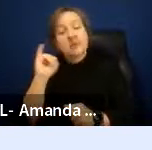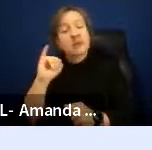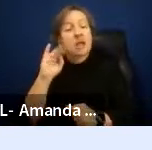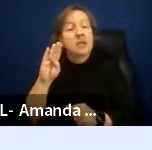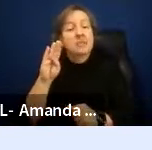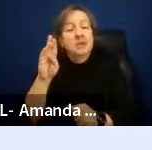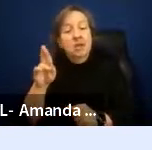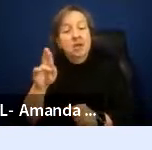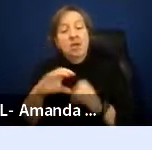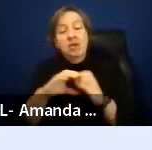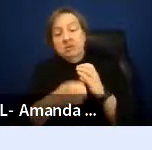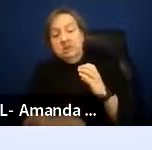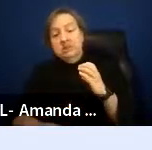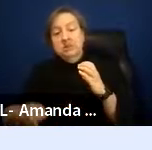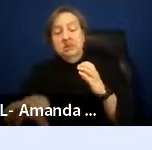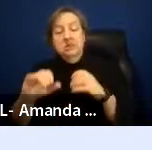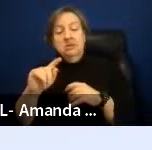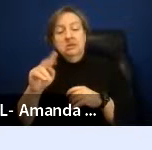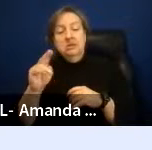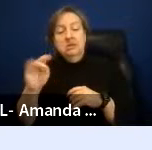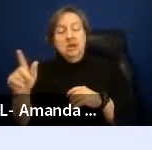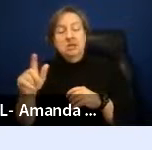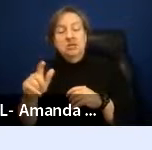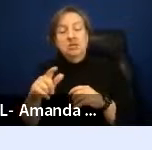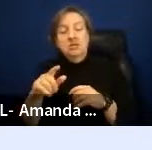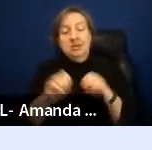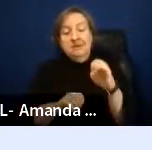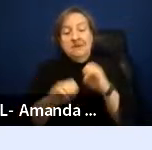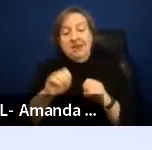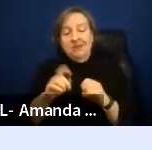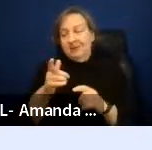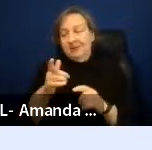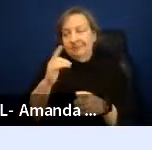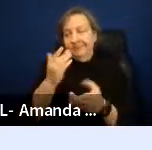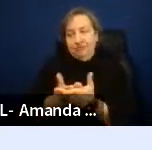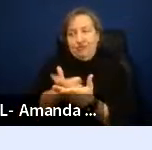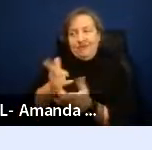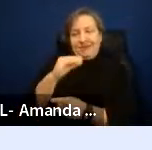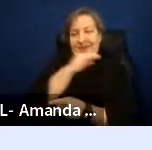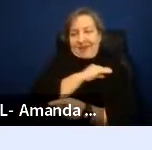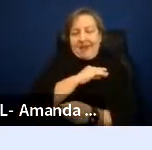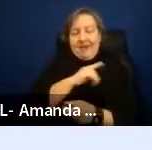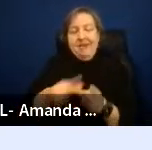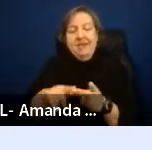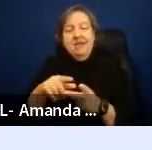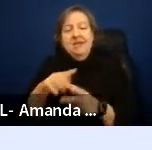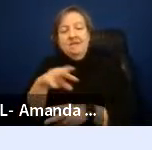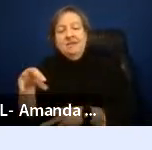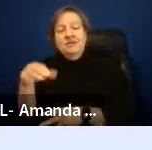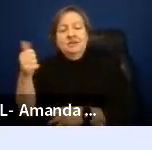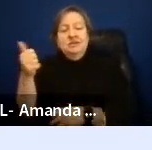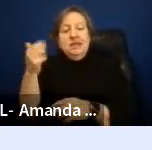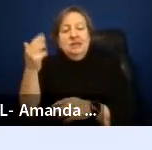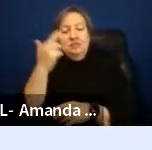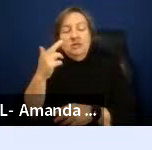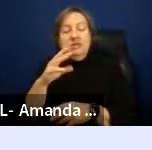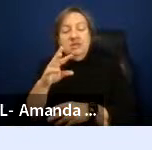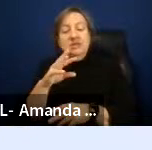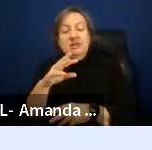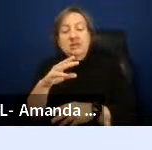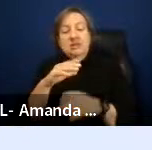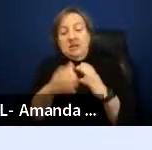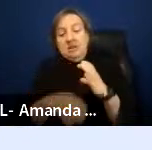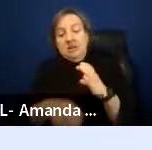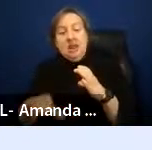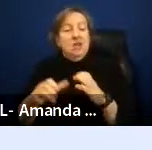IBR's tunnel evaluation was proven fraudulent, and IBR's recent videos of 10 reasons a tunnel won't work has been